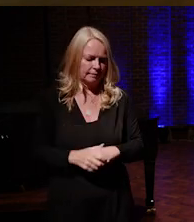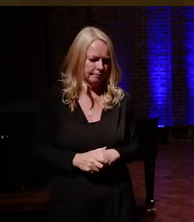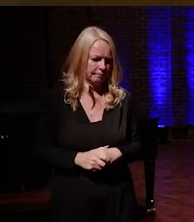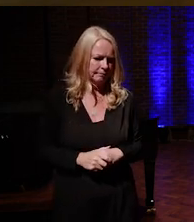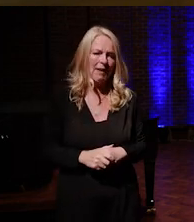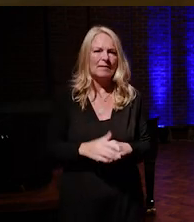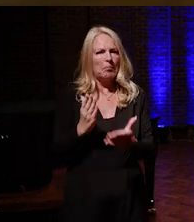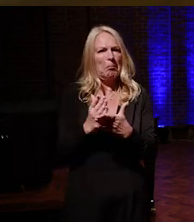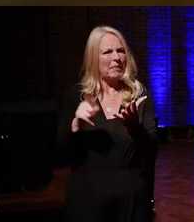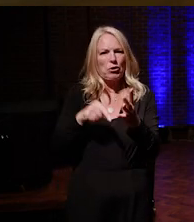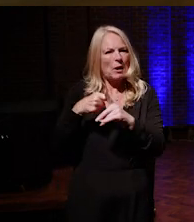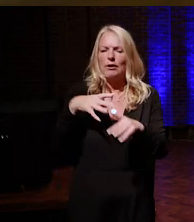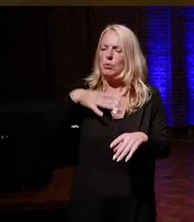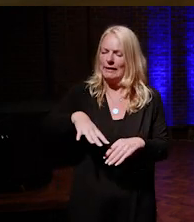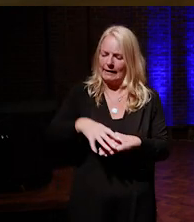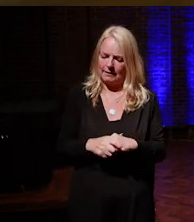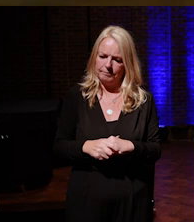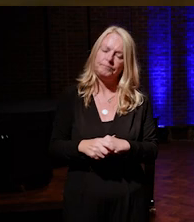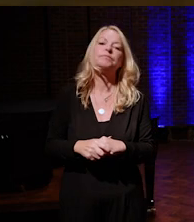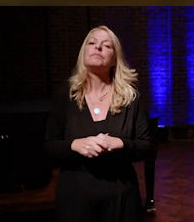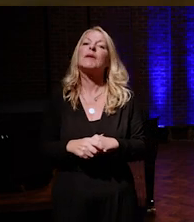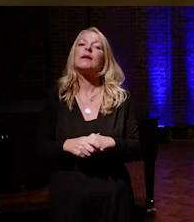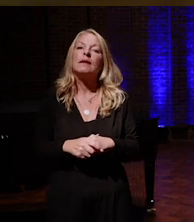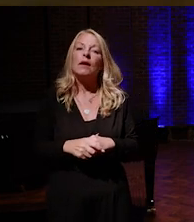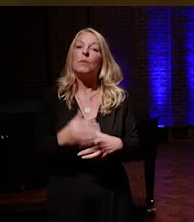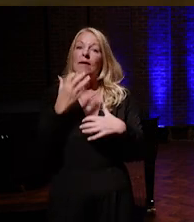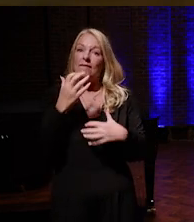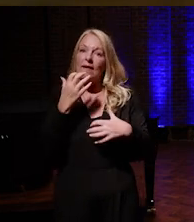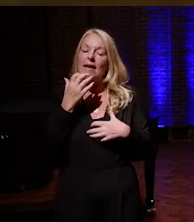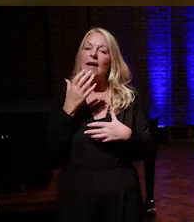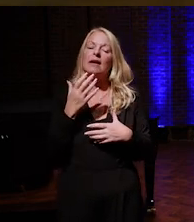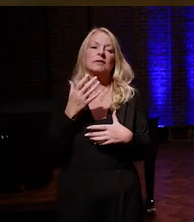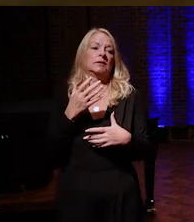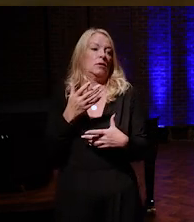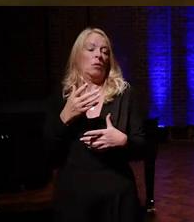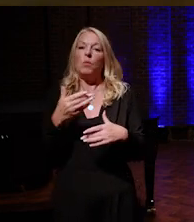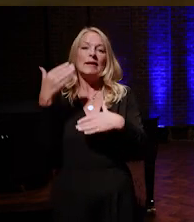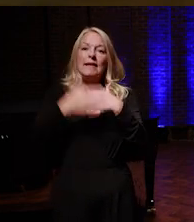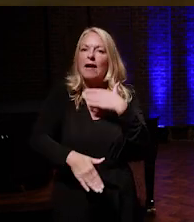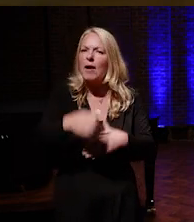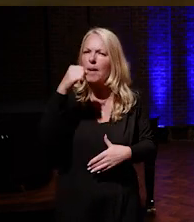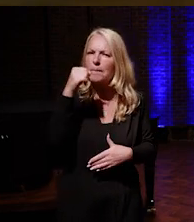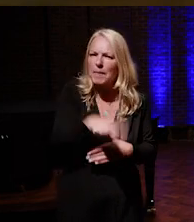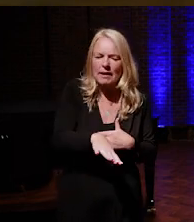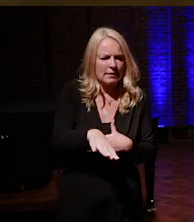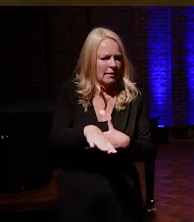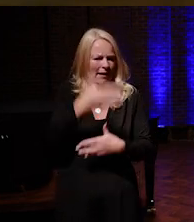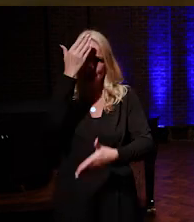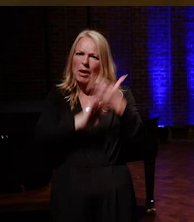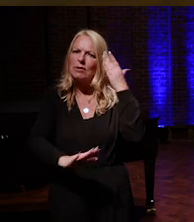And the second part of this fear, which is where I come in, is that we often don't have any positive experiences with bugs.